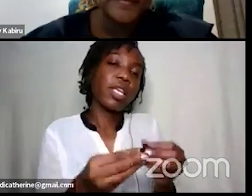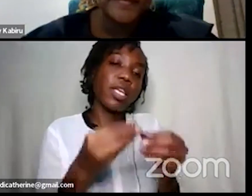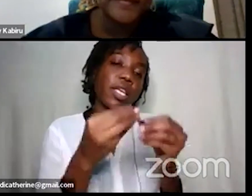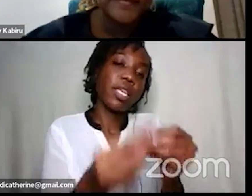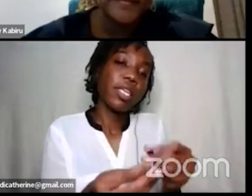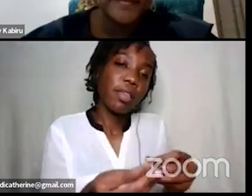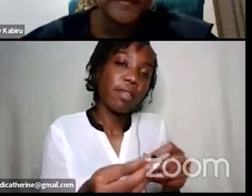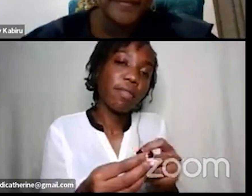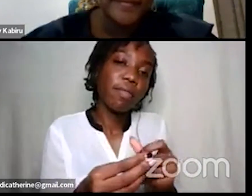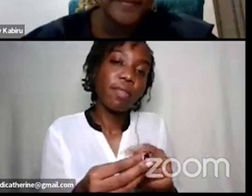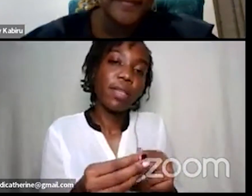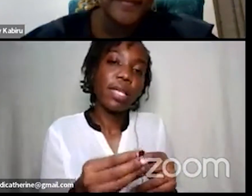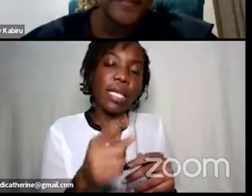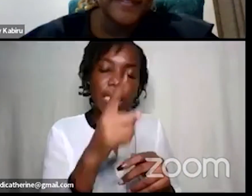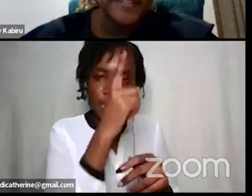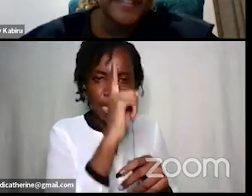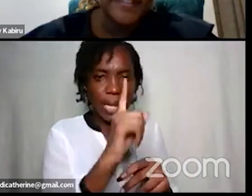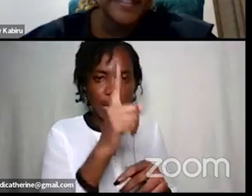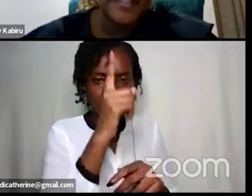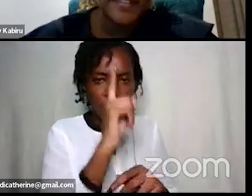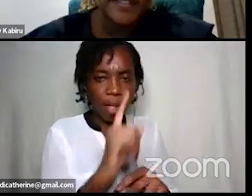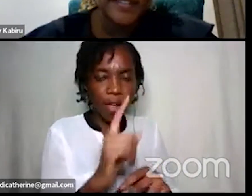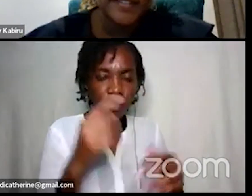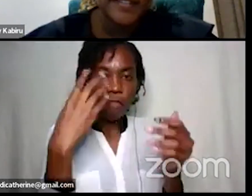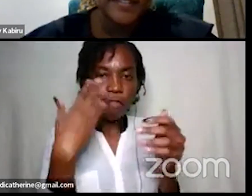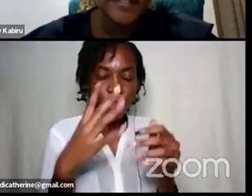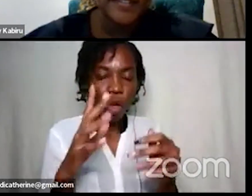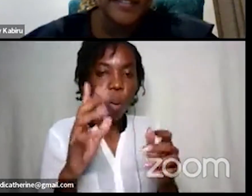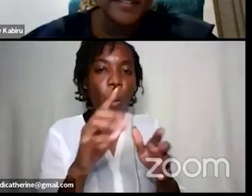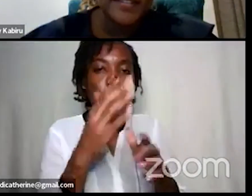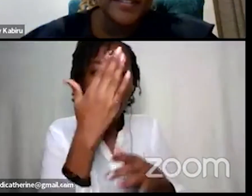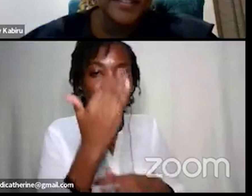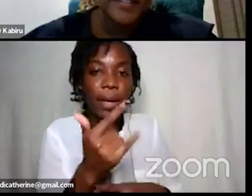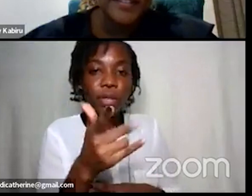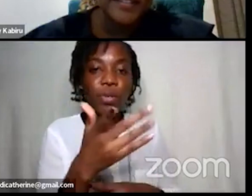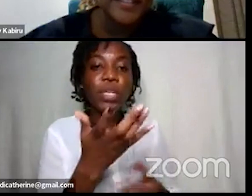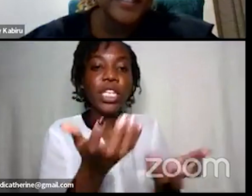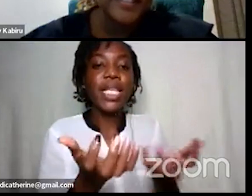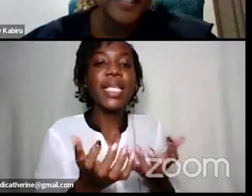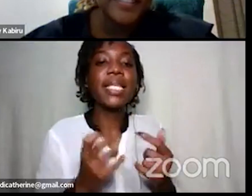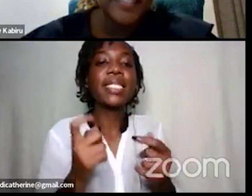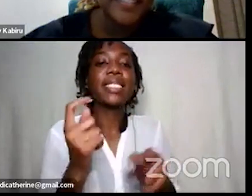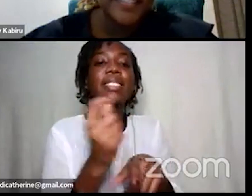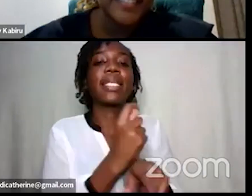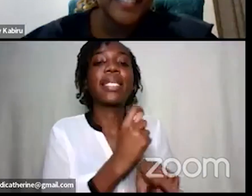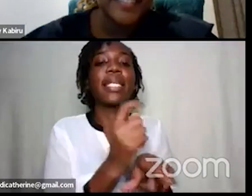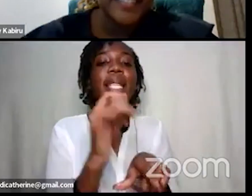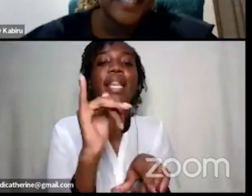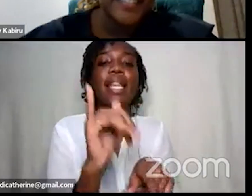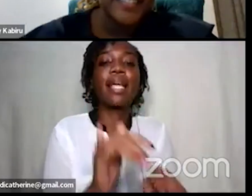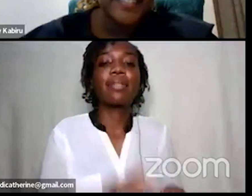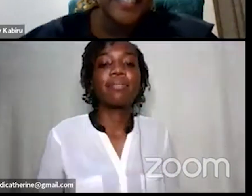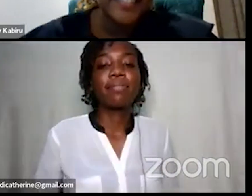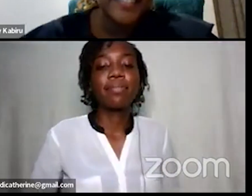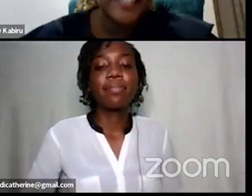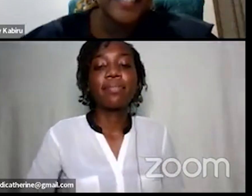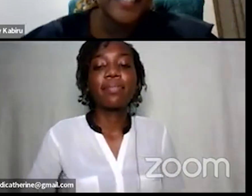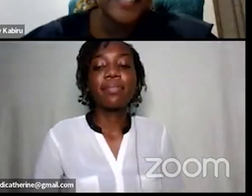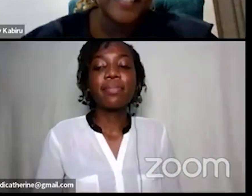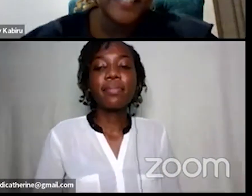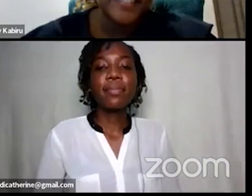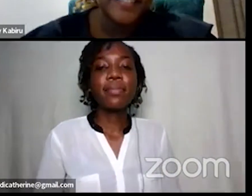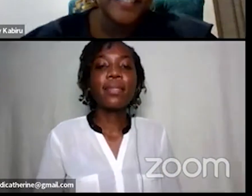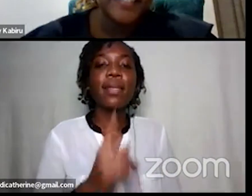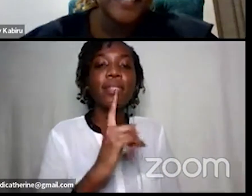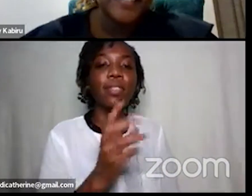the seriousness of why you need the training. We would really appreciate that. So it's going